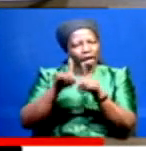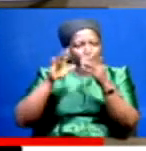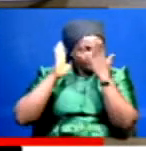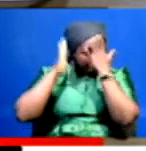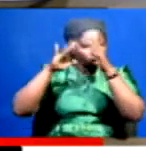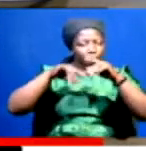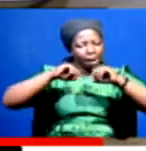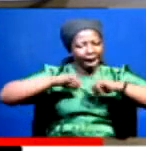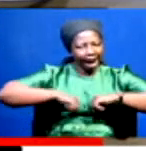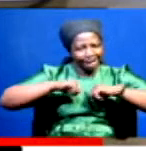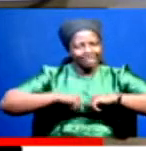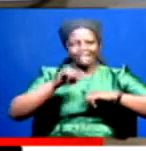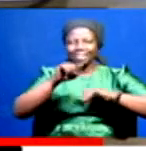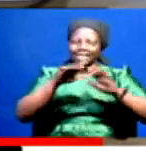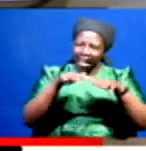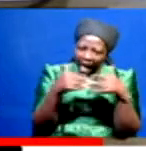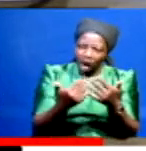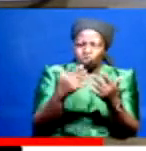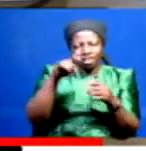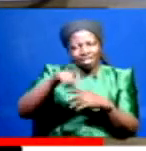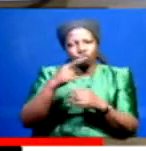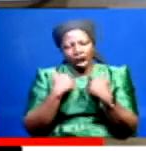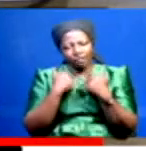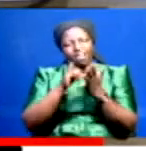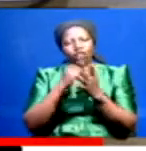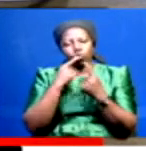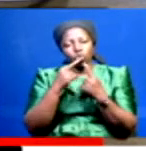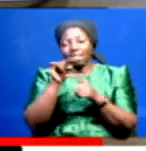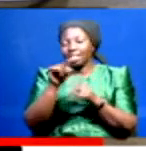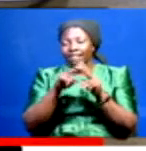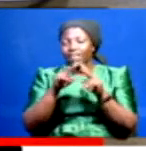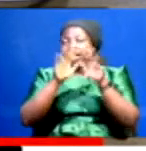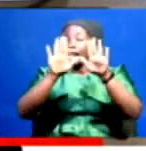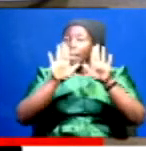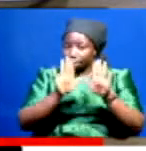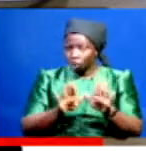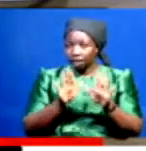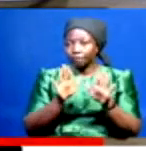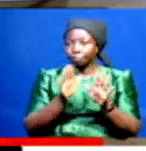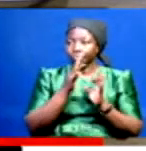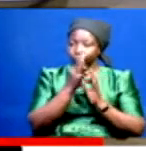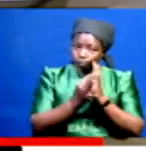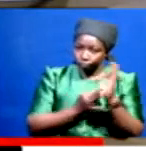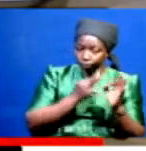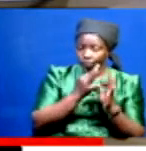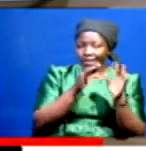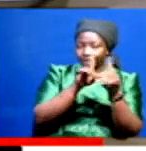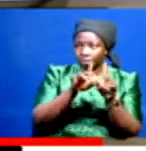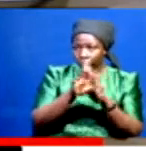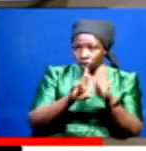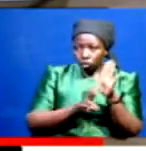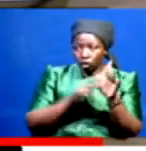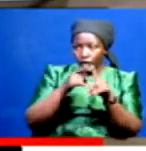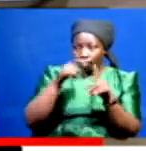we need to have that conversation. Mm-hmm. And that conversation is very important. Mm-hmm. Whether even the regulation by